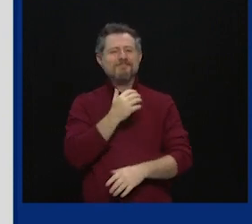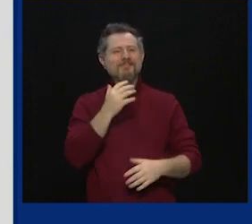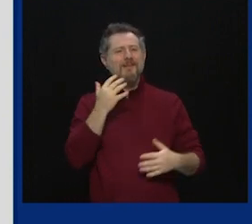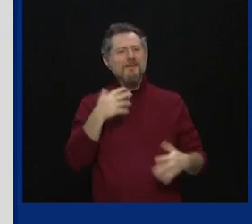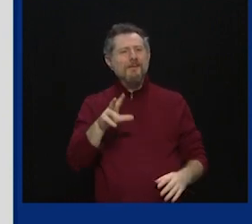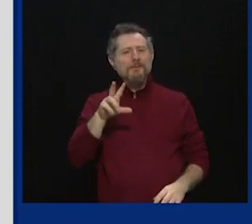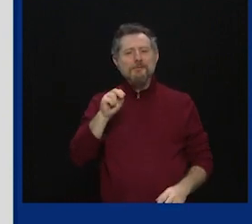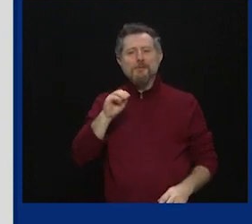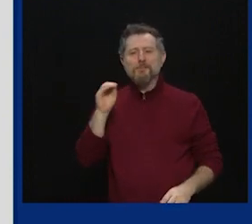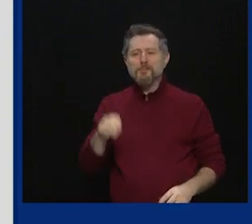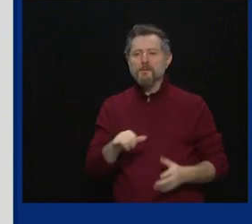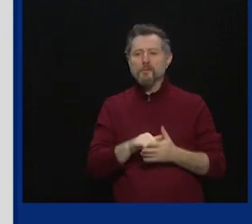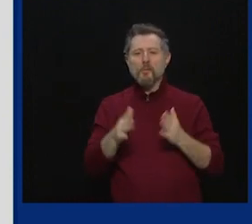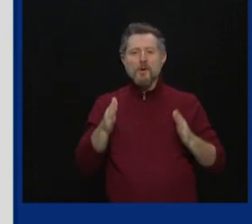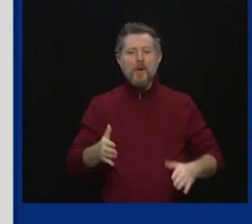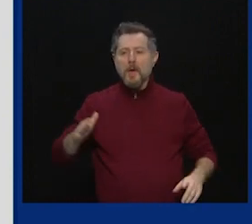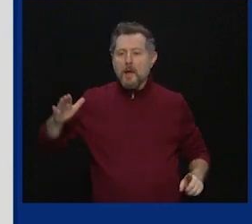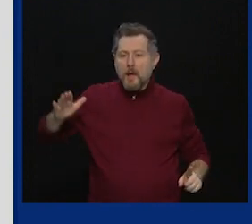30%.